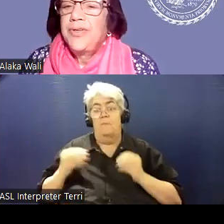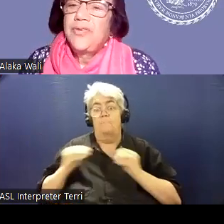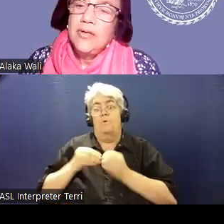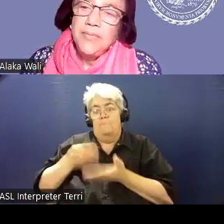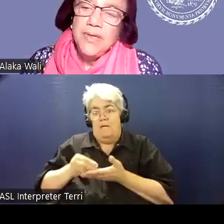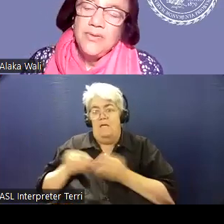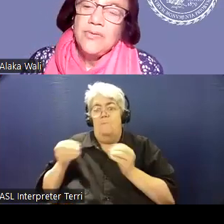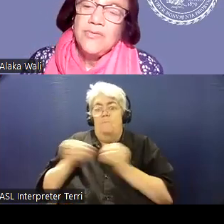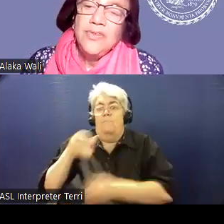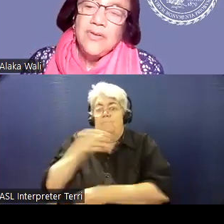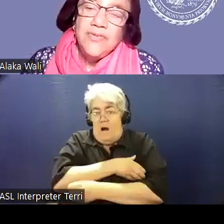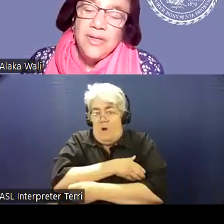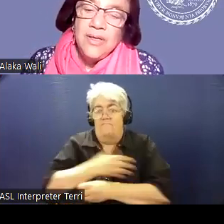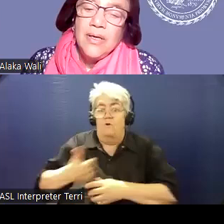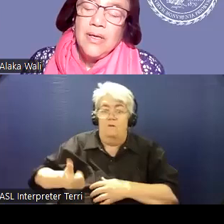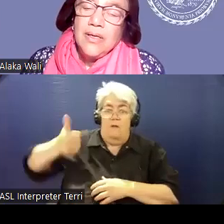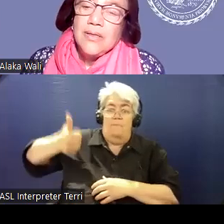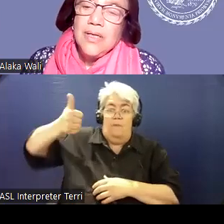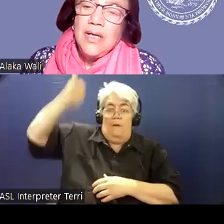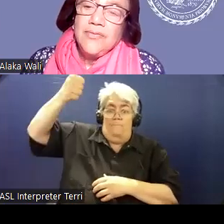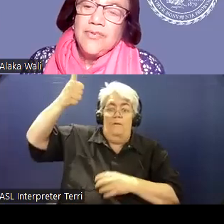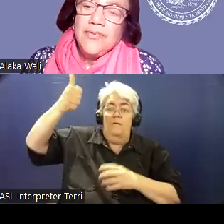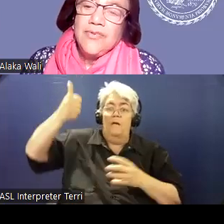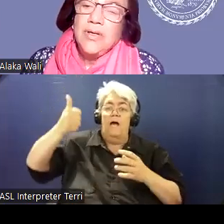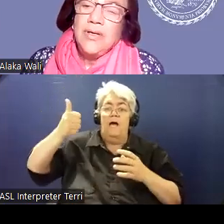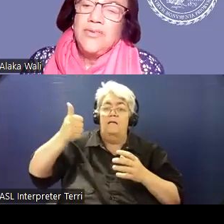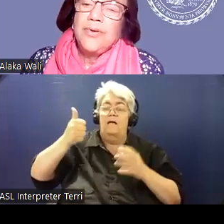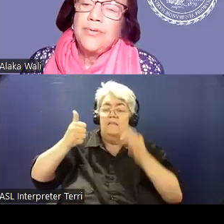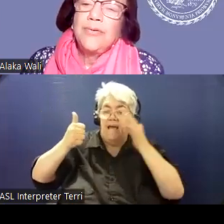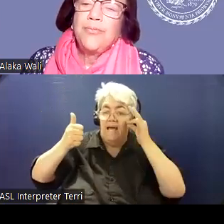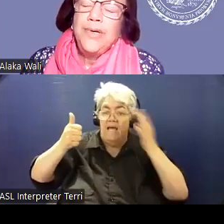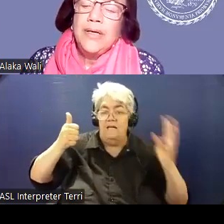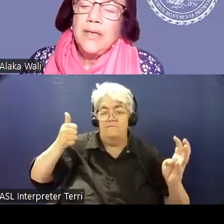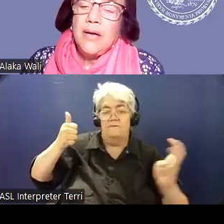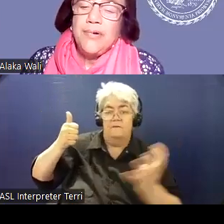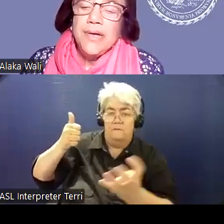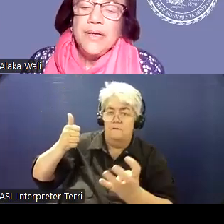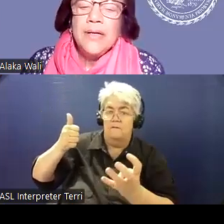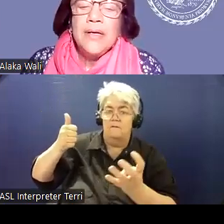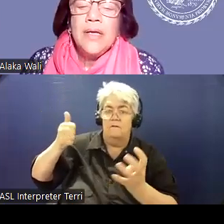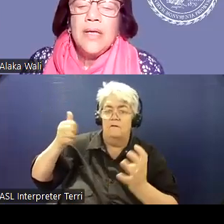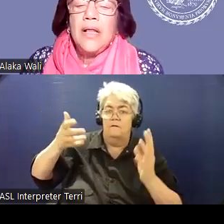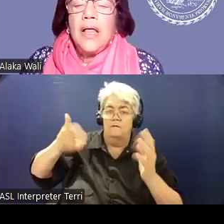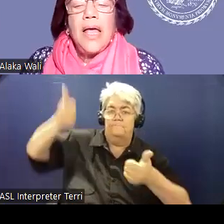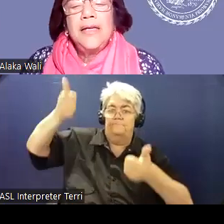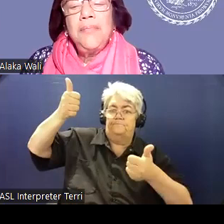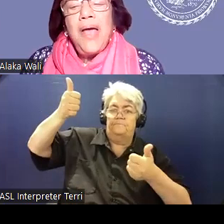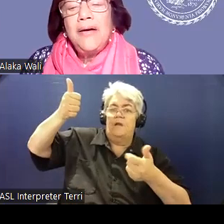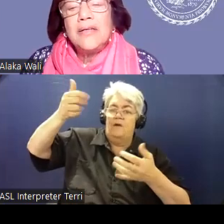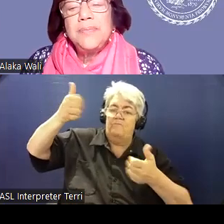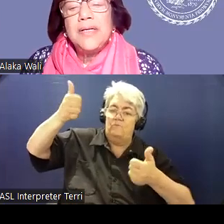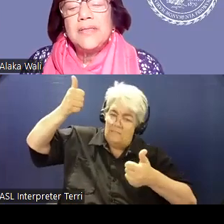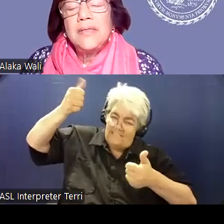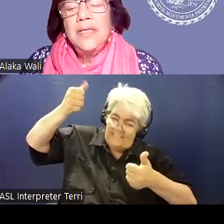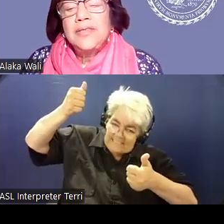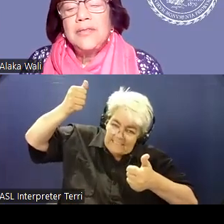the museum is vis-a-vis the Native communities with whom we collaborate. And it